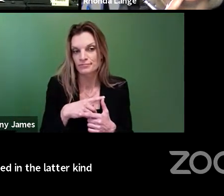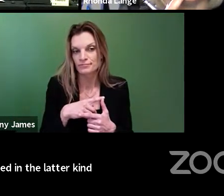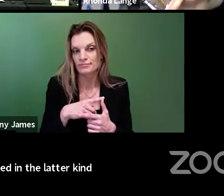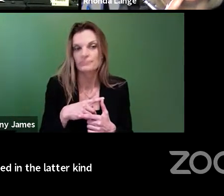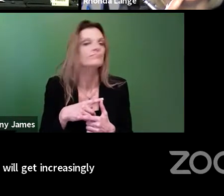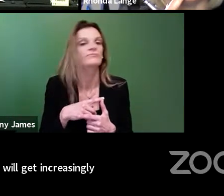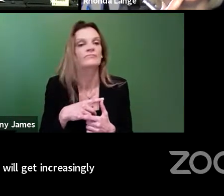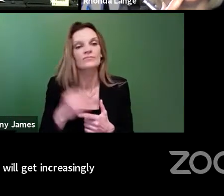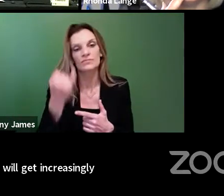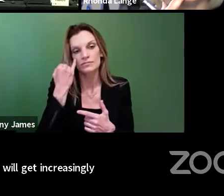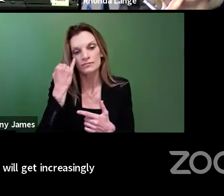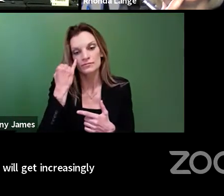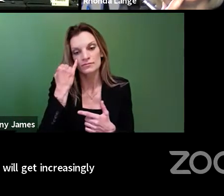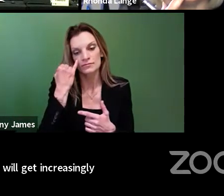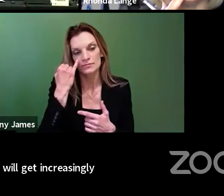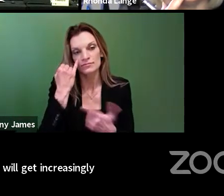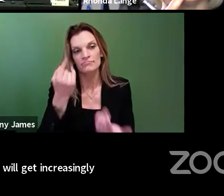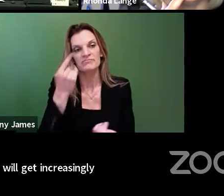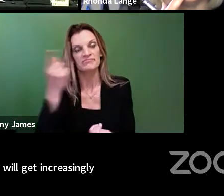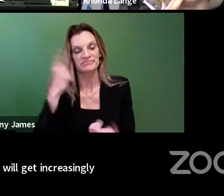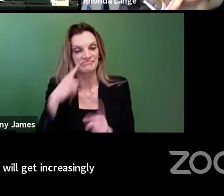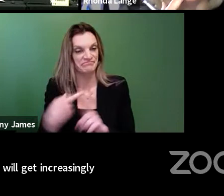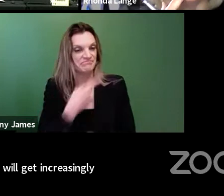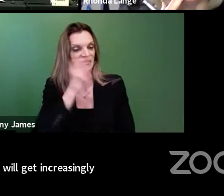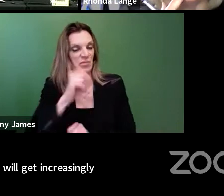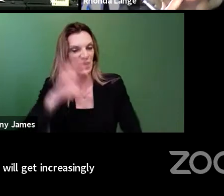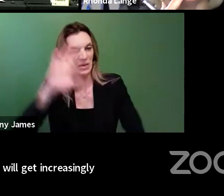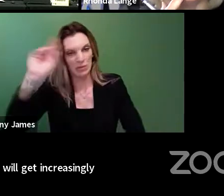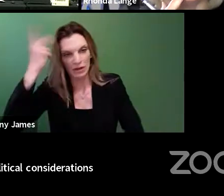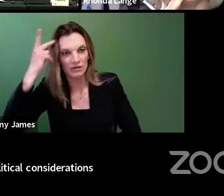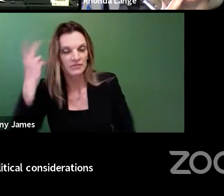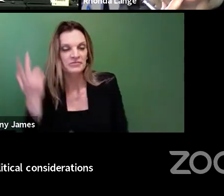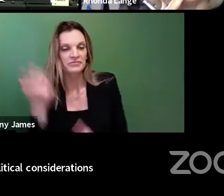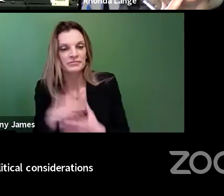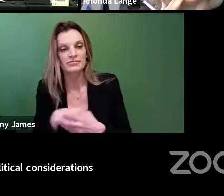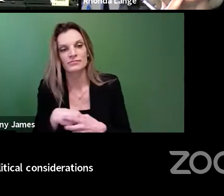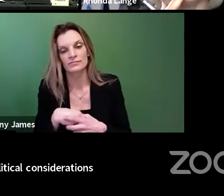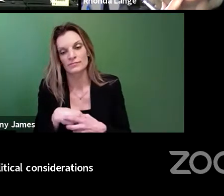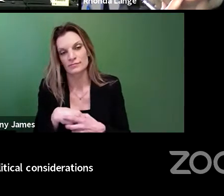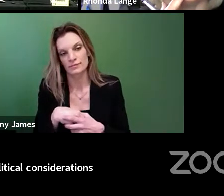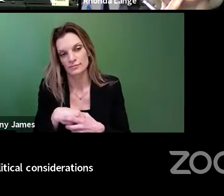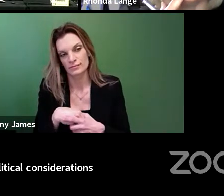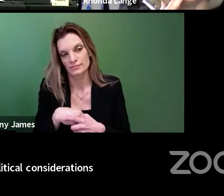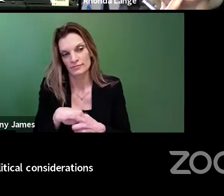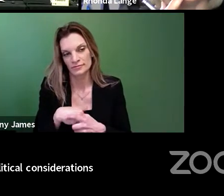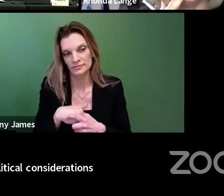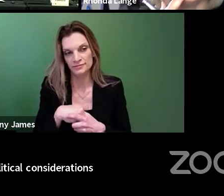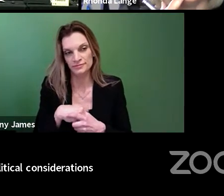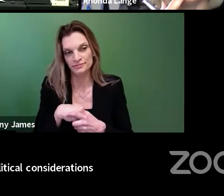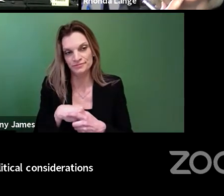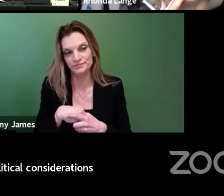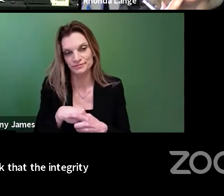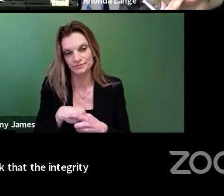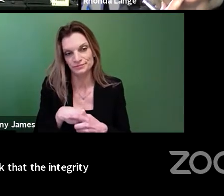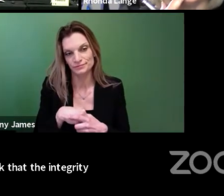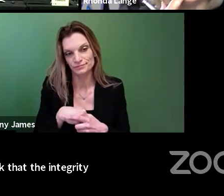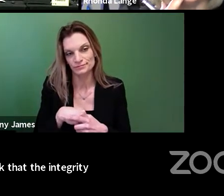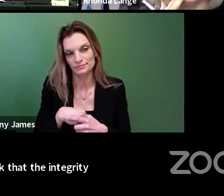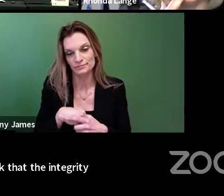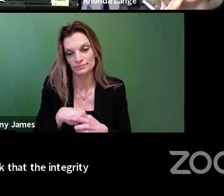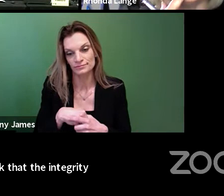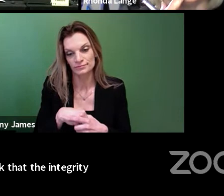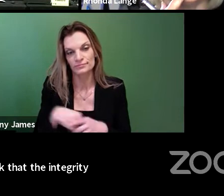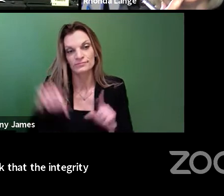what are political considerations. And when you do that, we think that the integrity of the whole enterprise, a remarkable